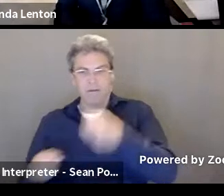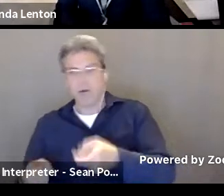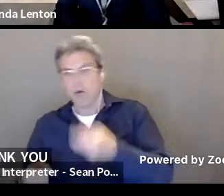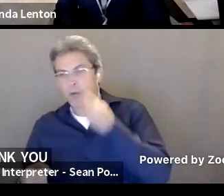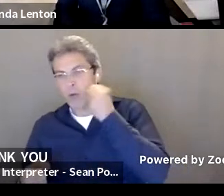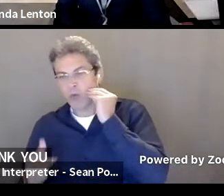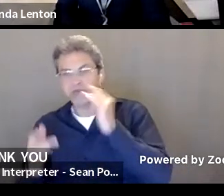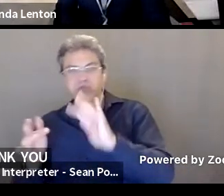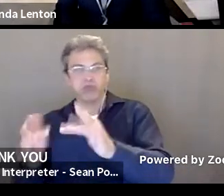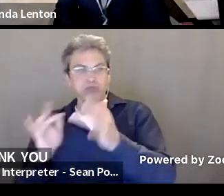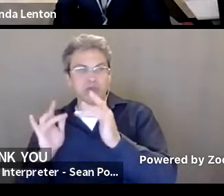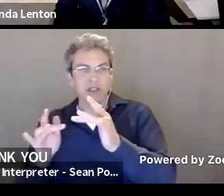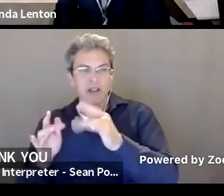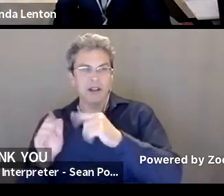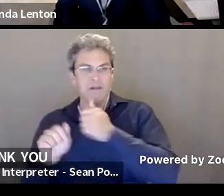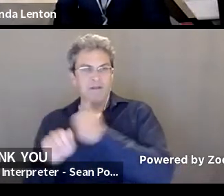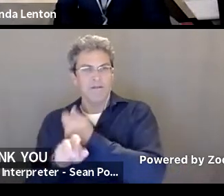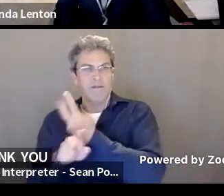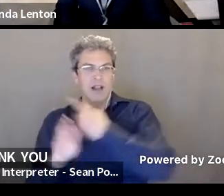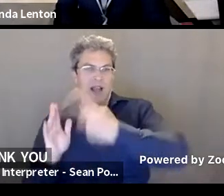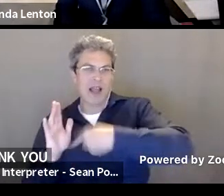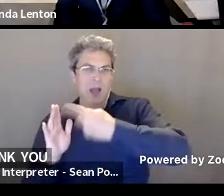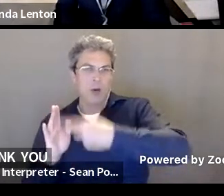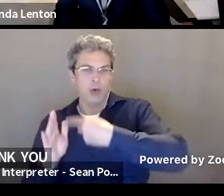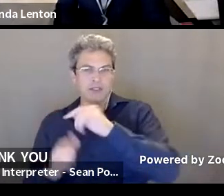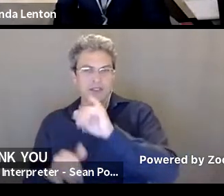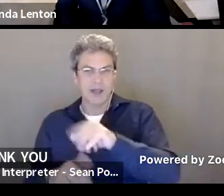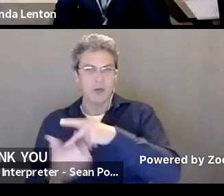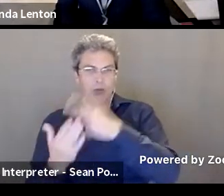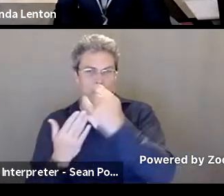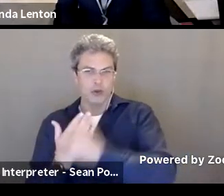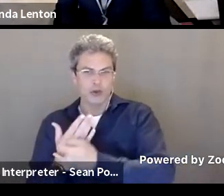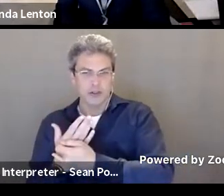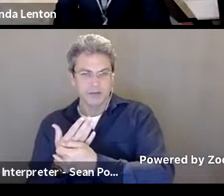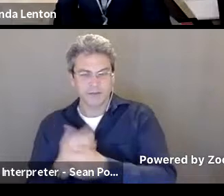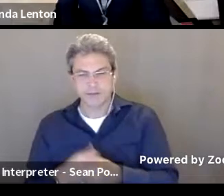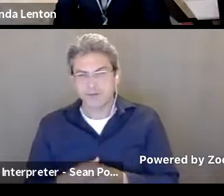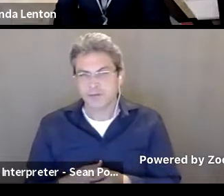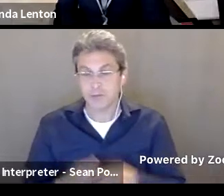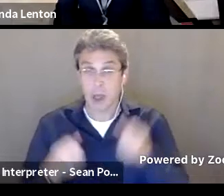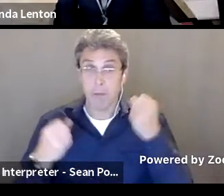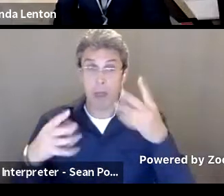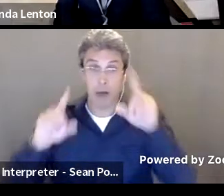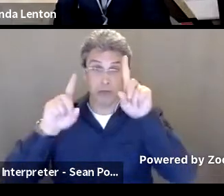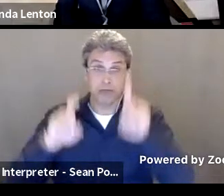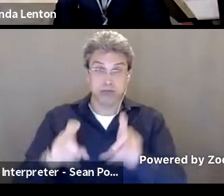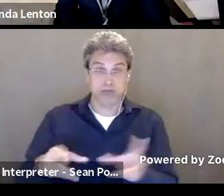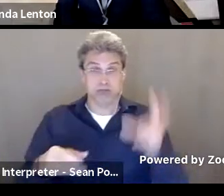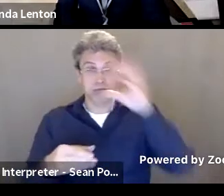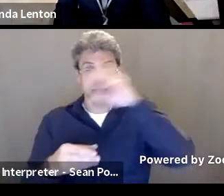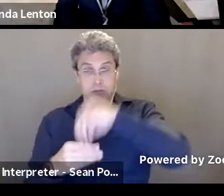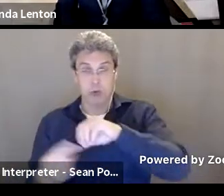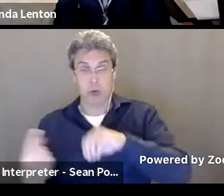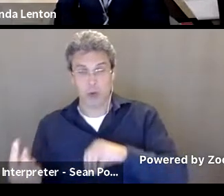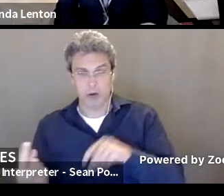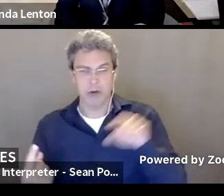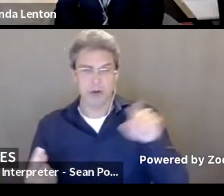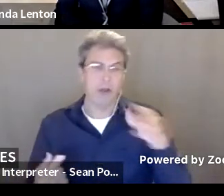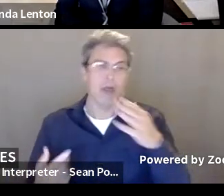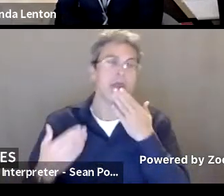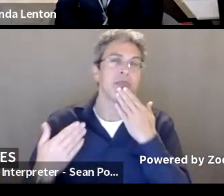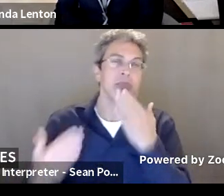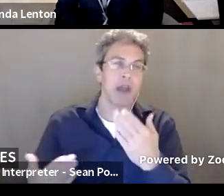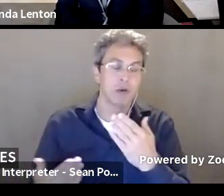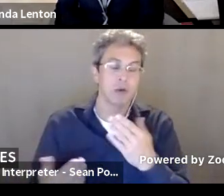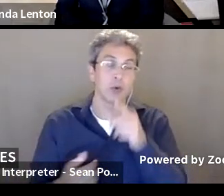think although there's been a lot of challenges with COVID and responding to the pandemic,